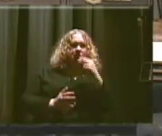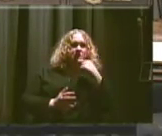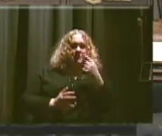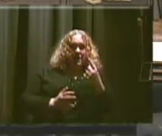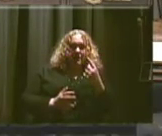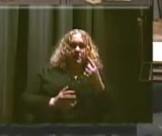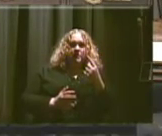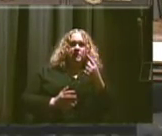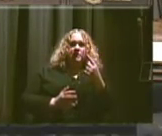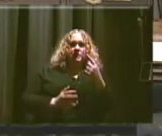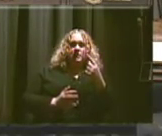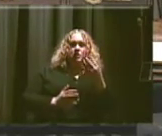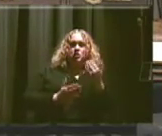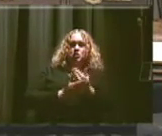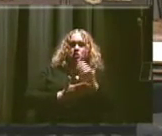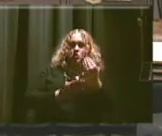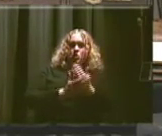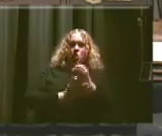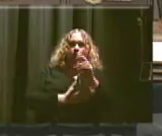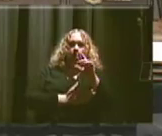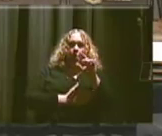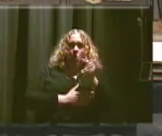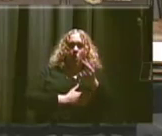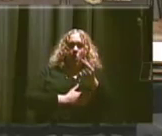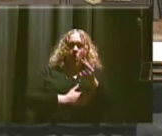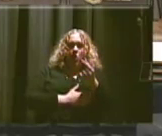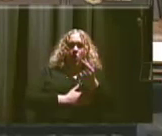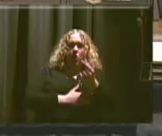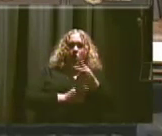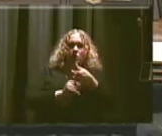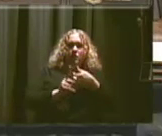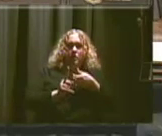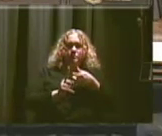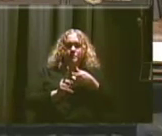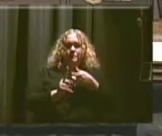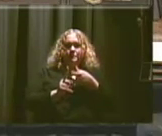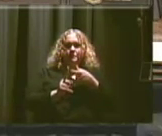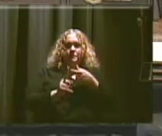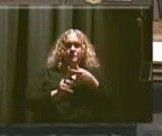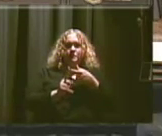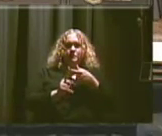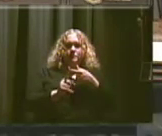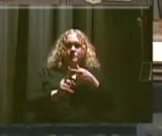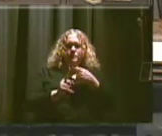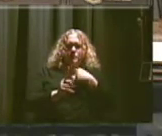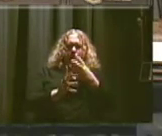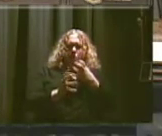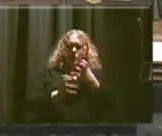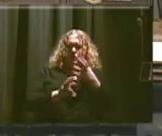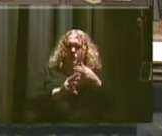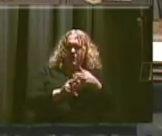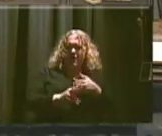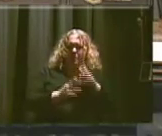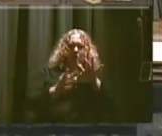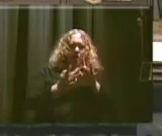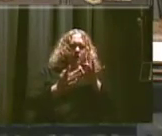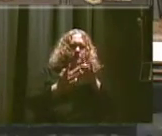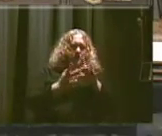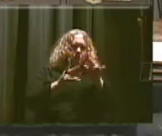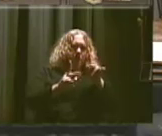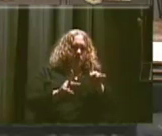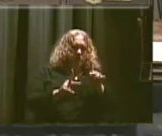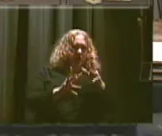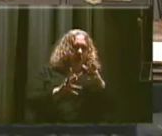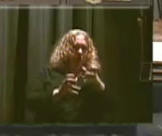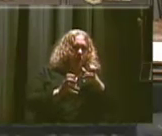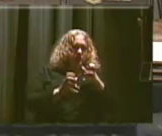and I think we may have an open request from the internal auditor to name a contact person or something like that, and